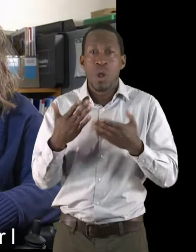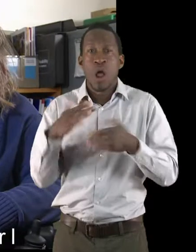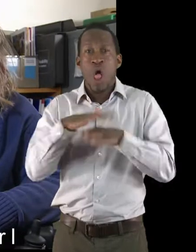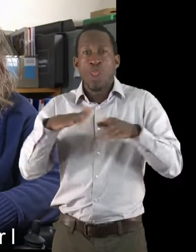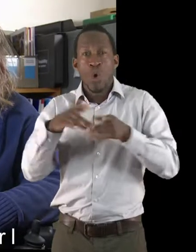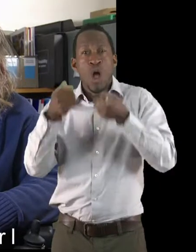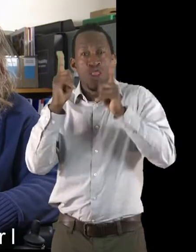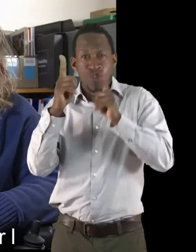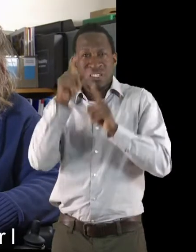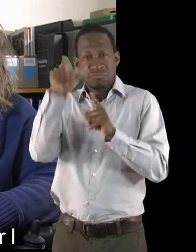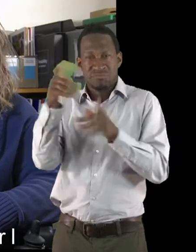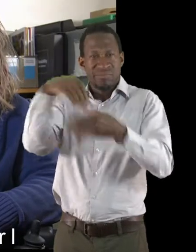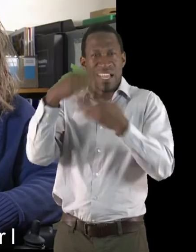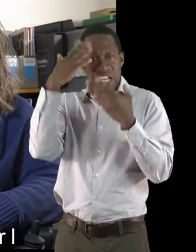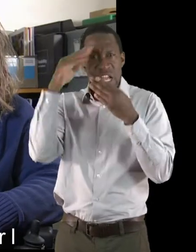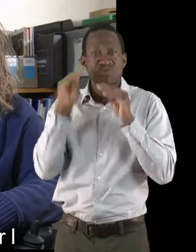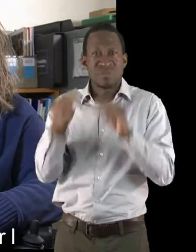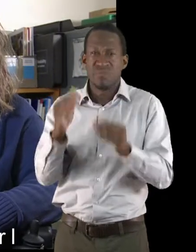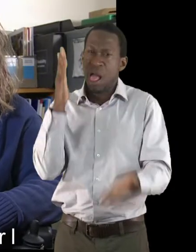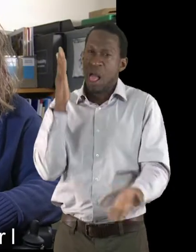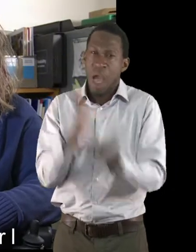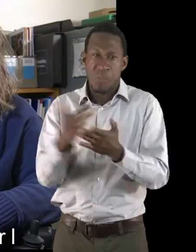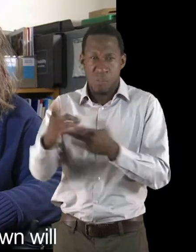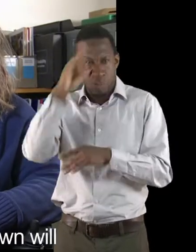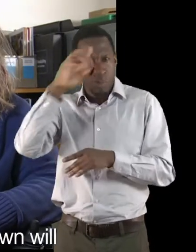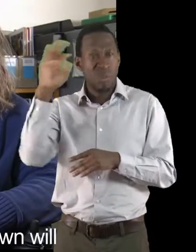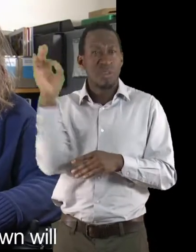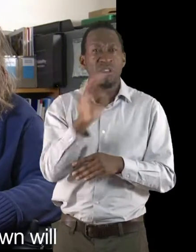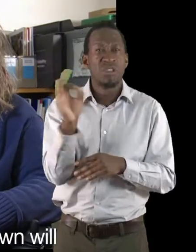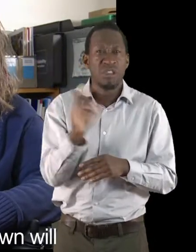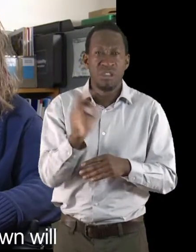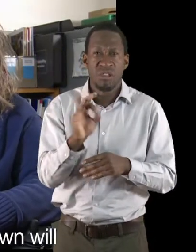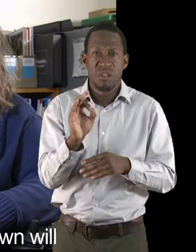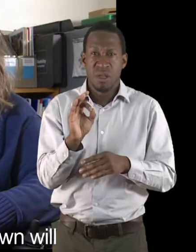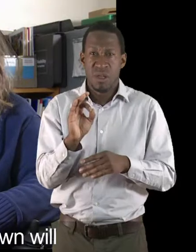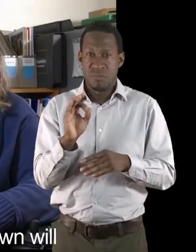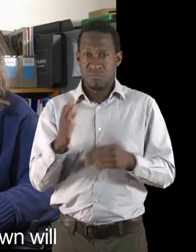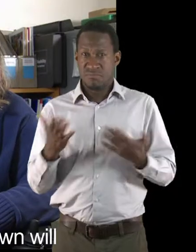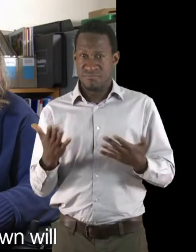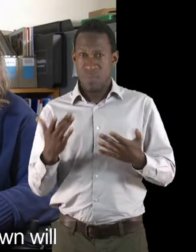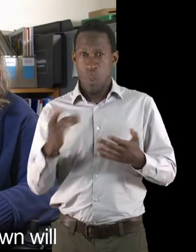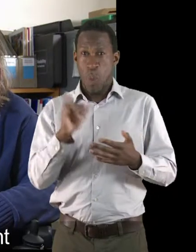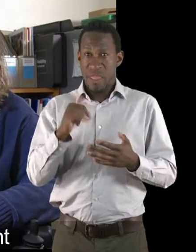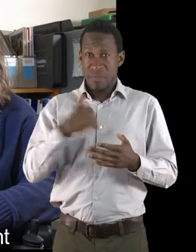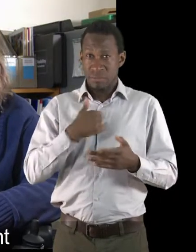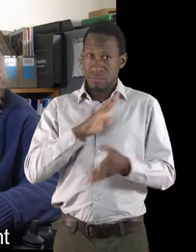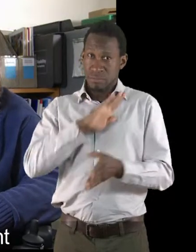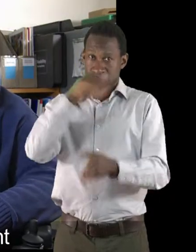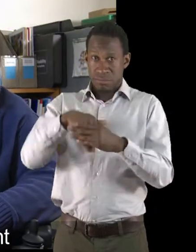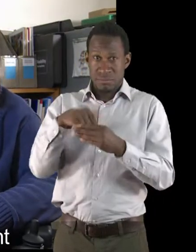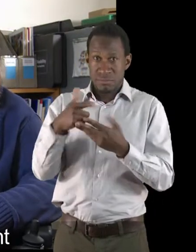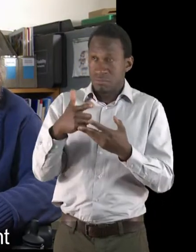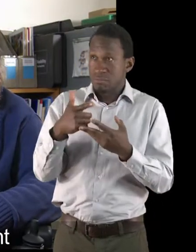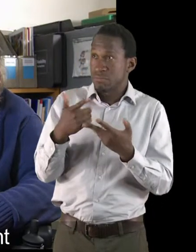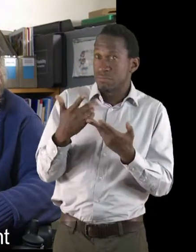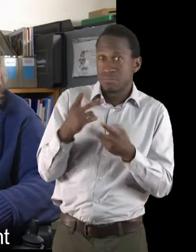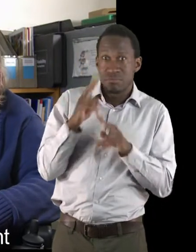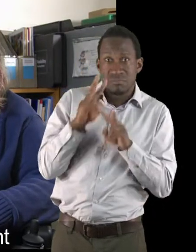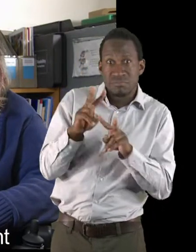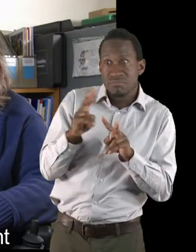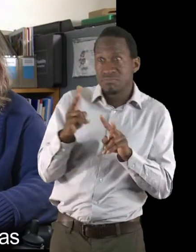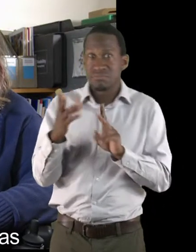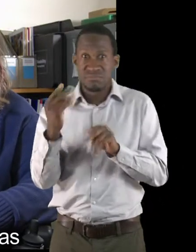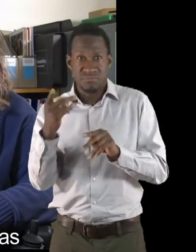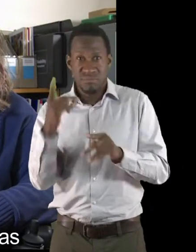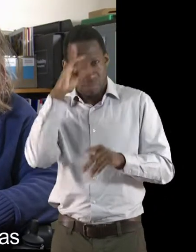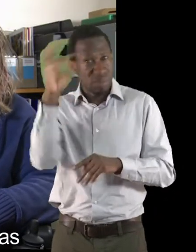And therefore, whether I chose to listen to them or not was completely up to my own will and whether I thought it was a good idea or